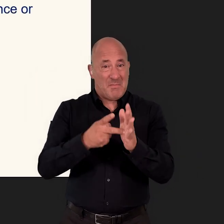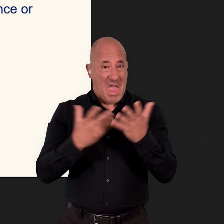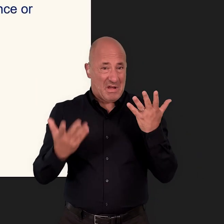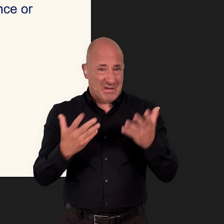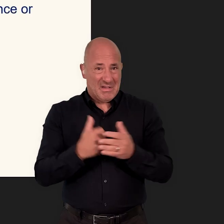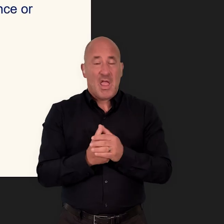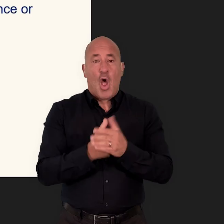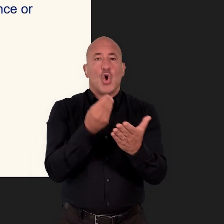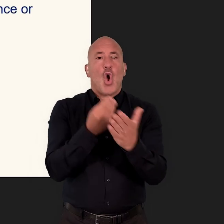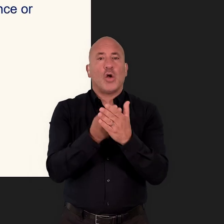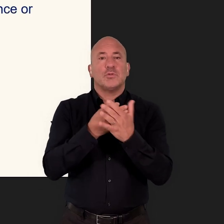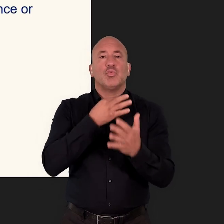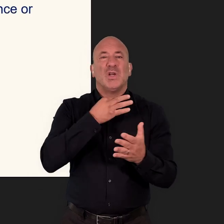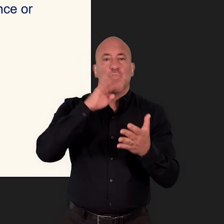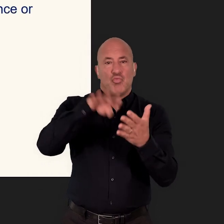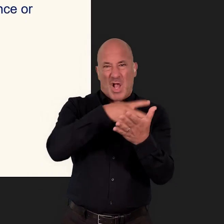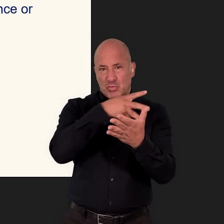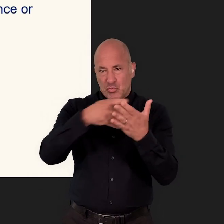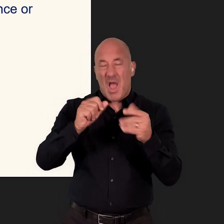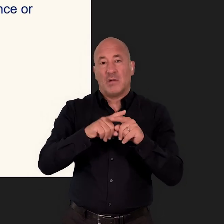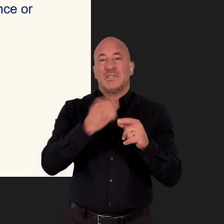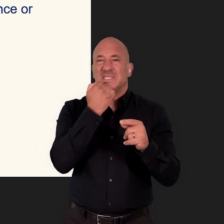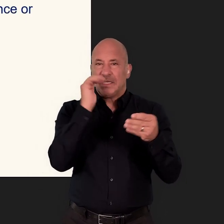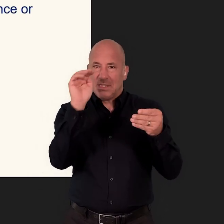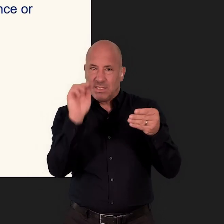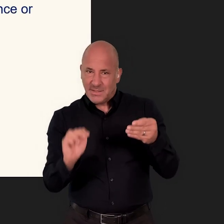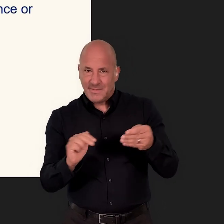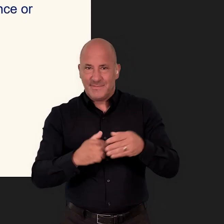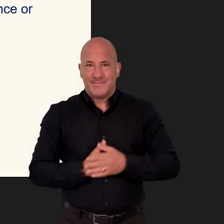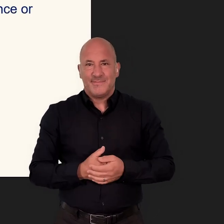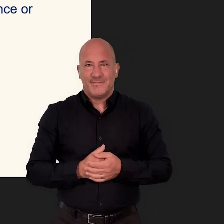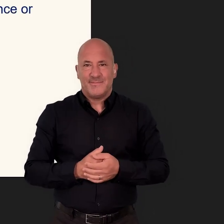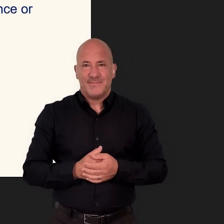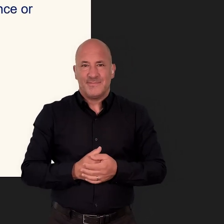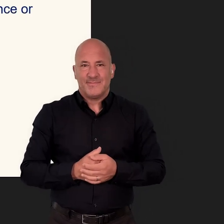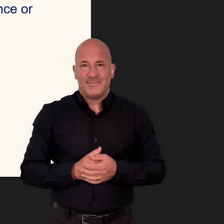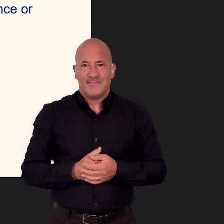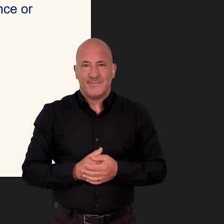fundraising plan, costed risk register, and timetable.